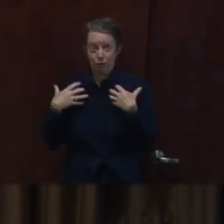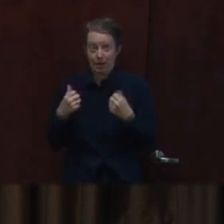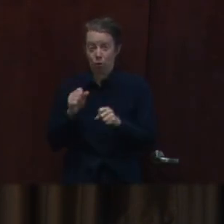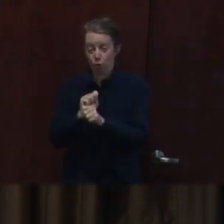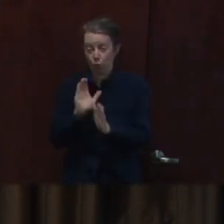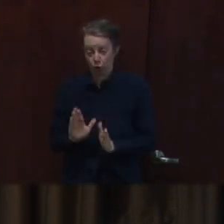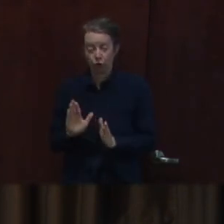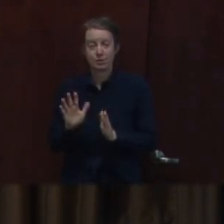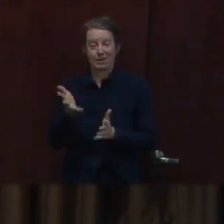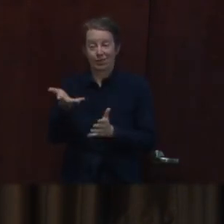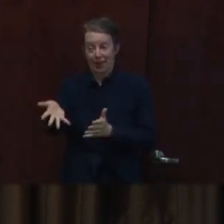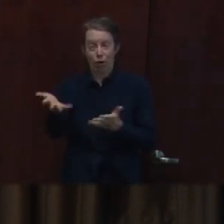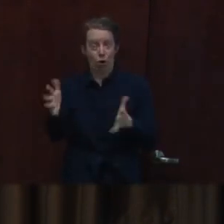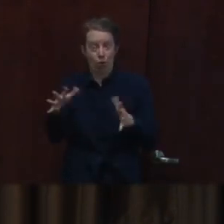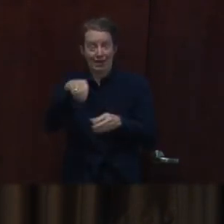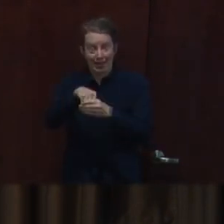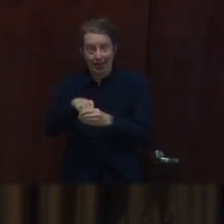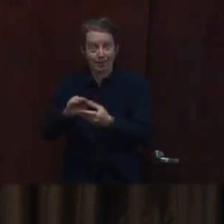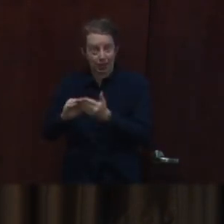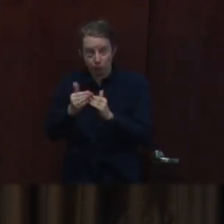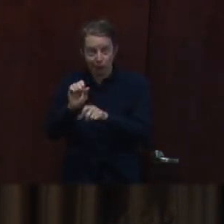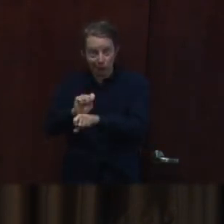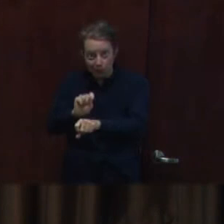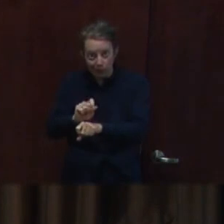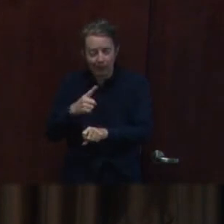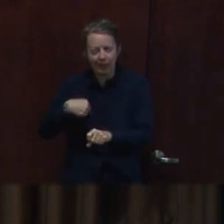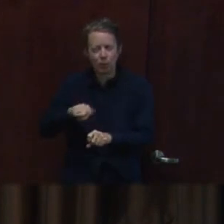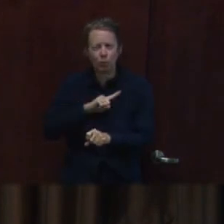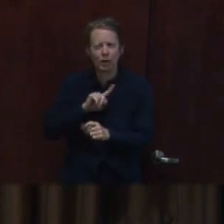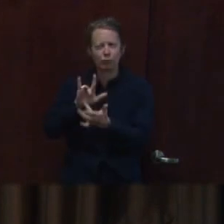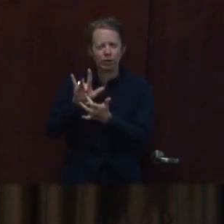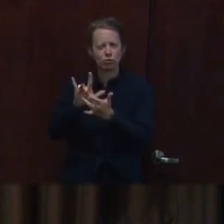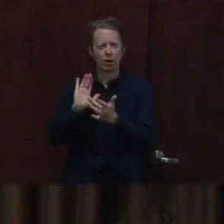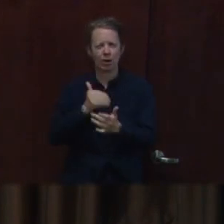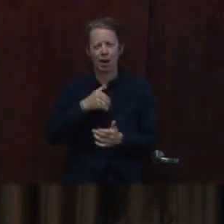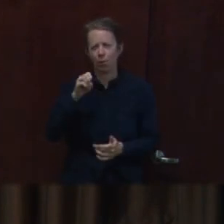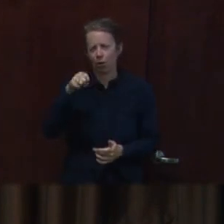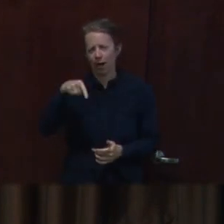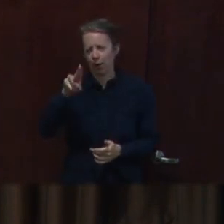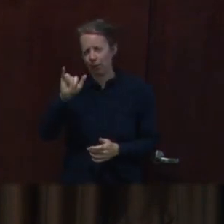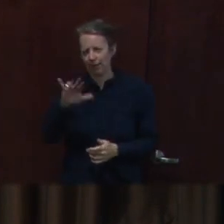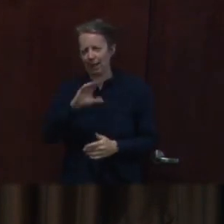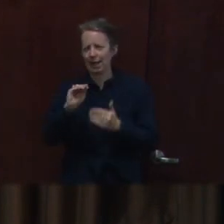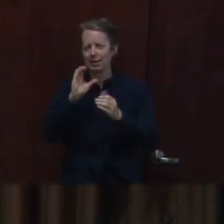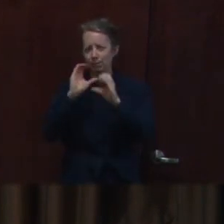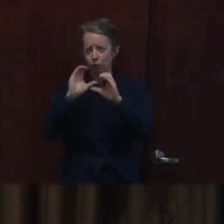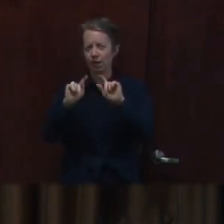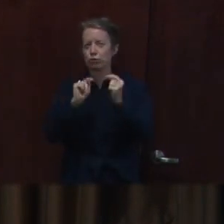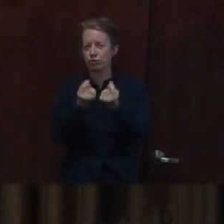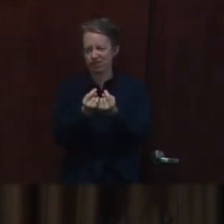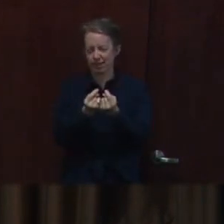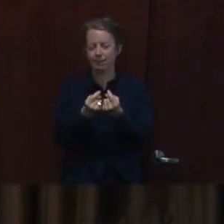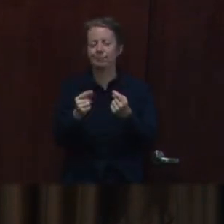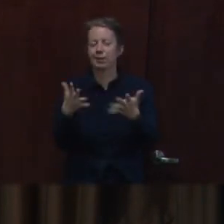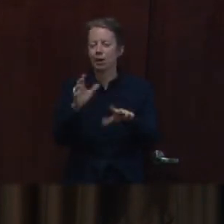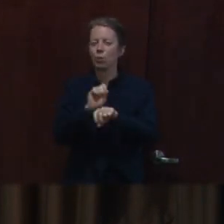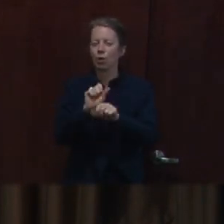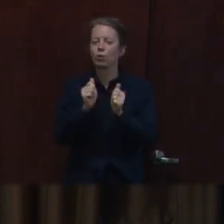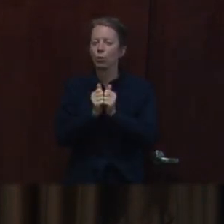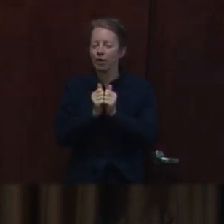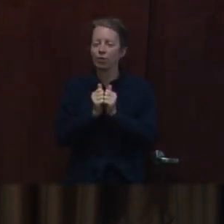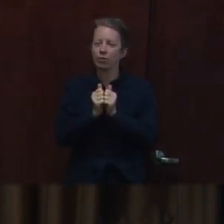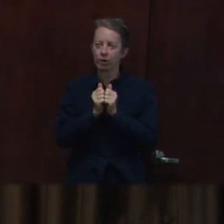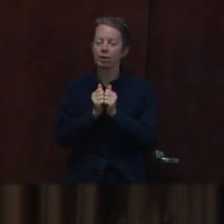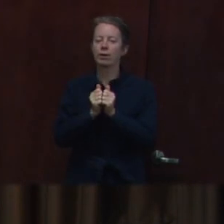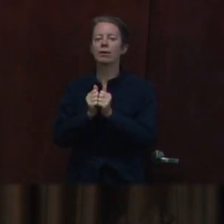in the community, and have reached out. Our equity and our communications team have worked with not only our